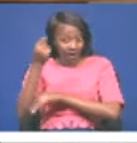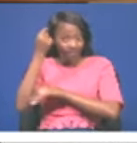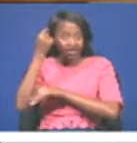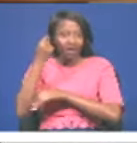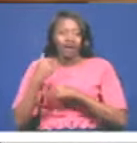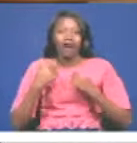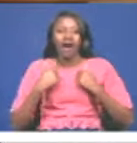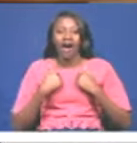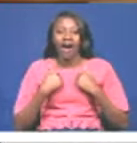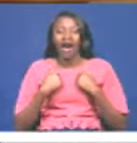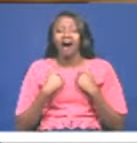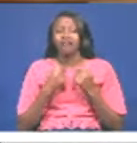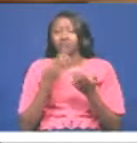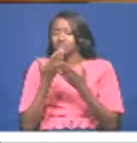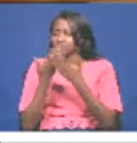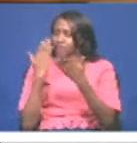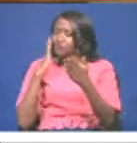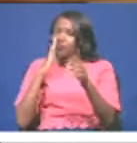As I promised,